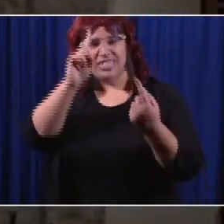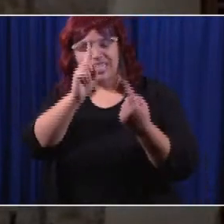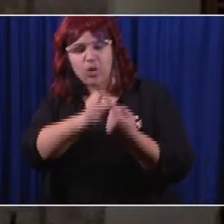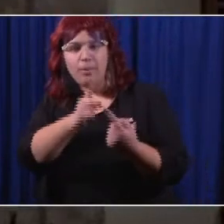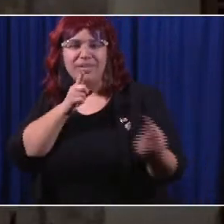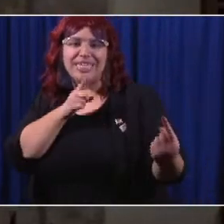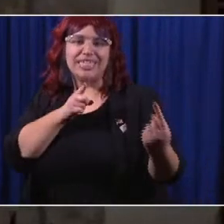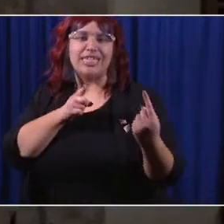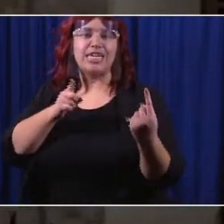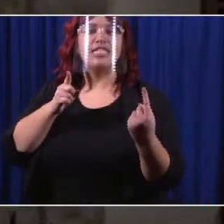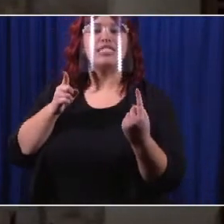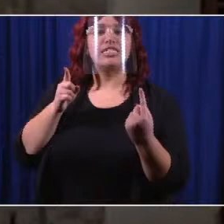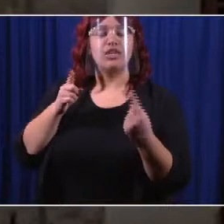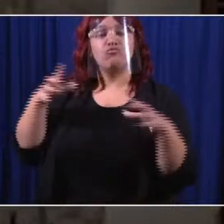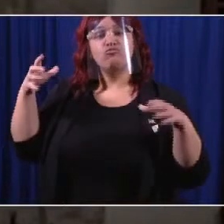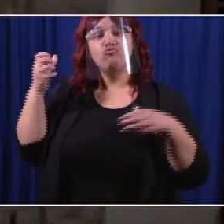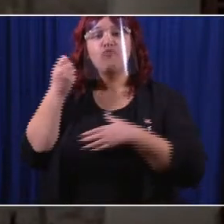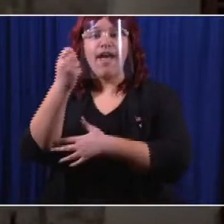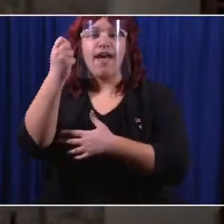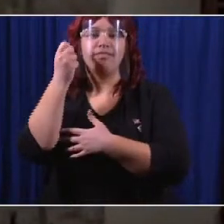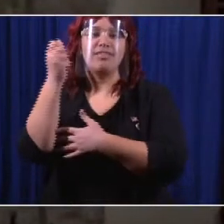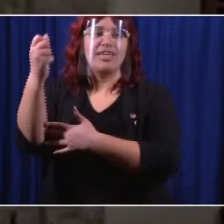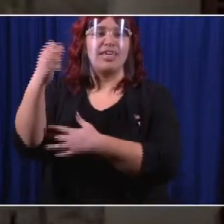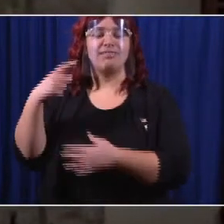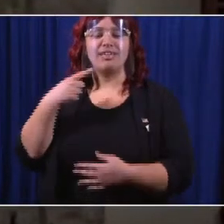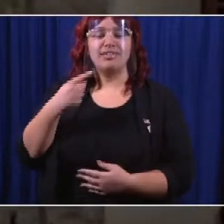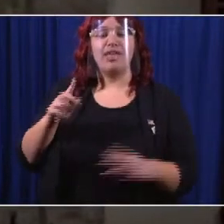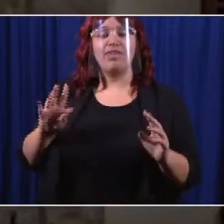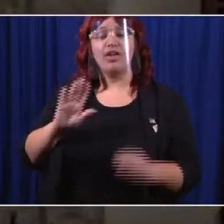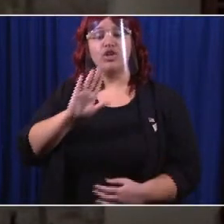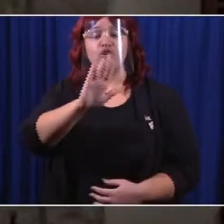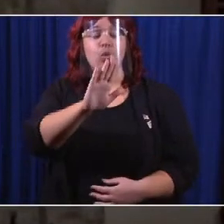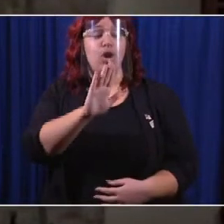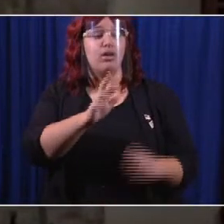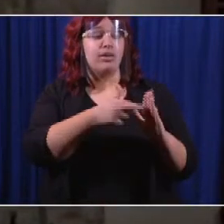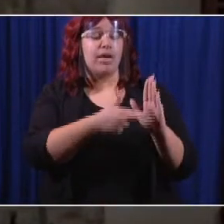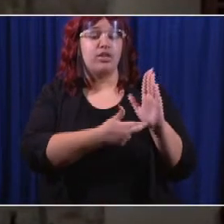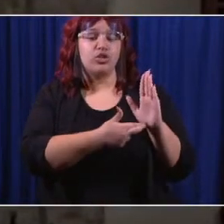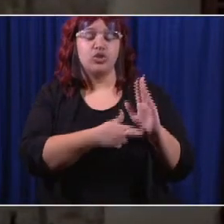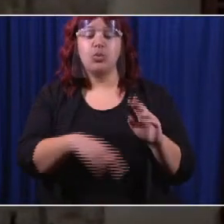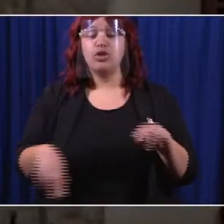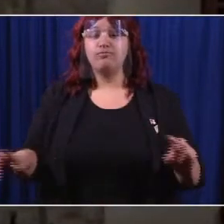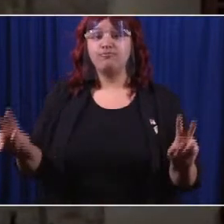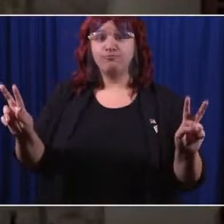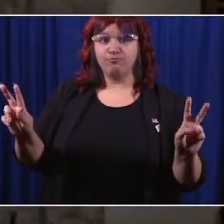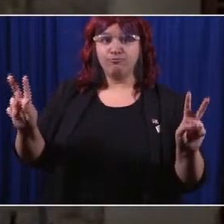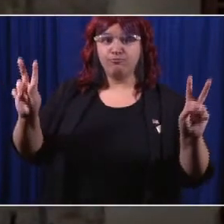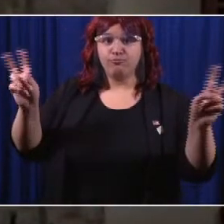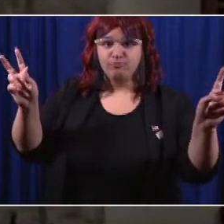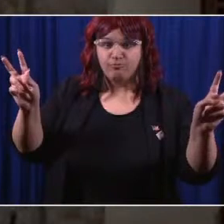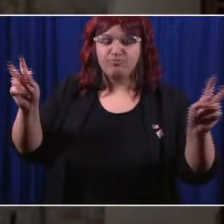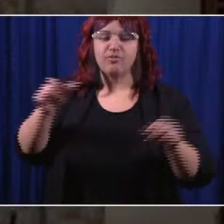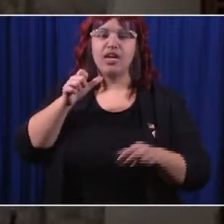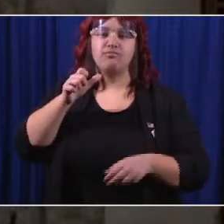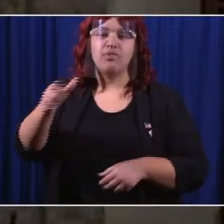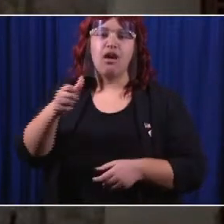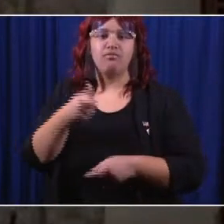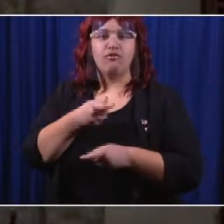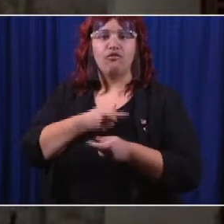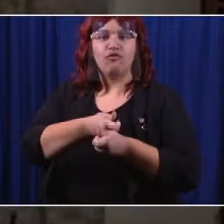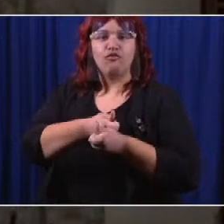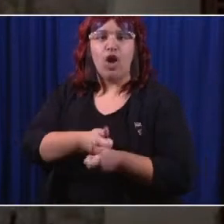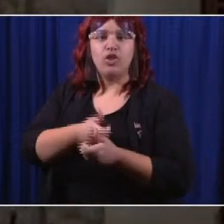unquote tyrannical public health measures. The diner further pledged to stay open until 11 p.m. Saturday in